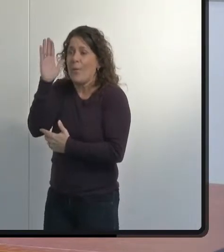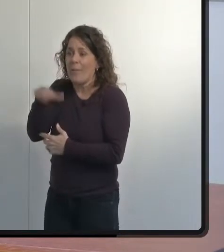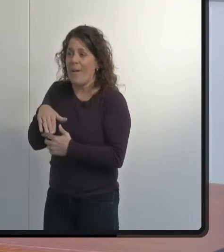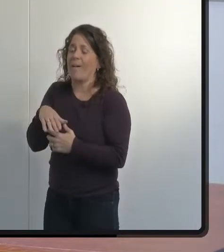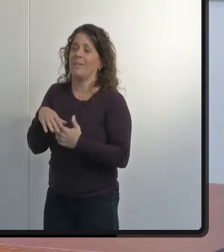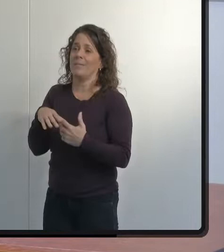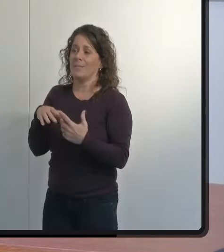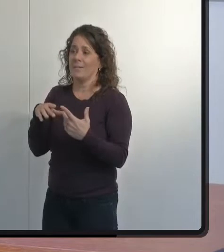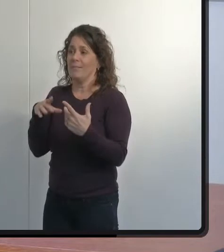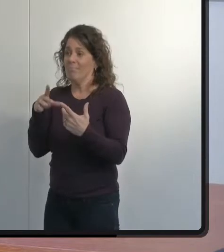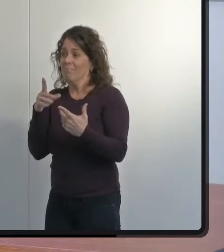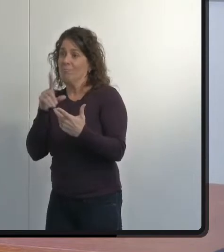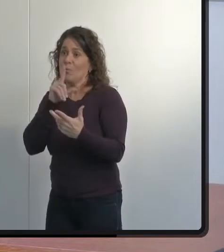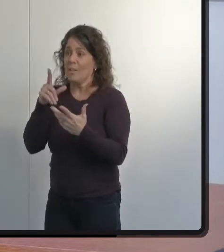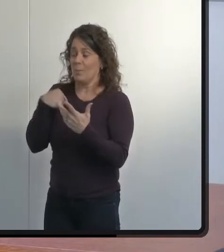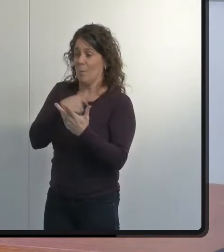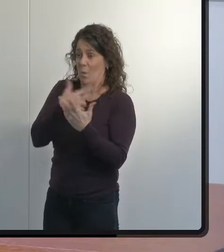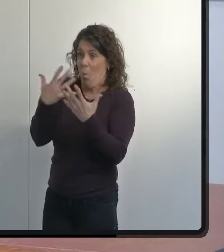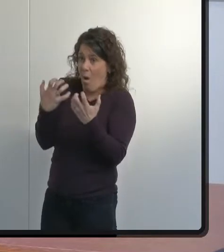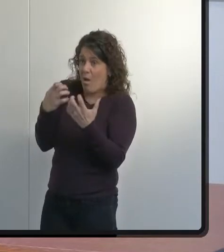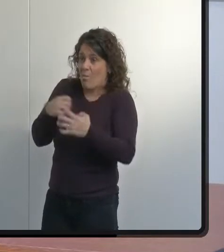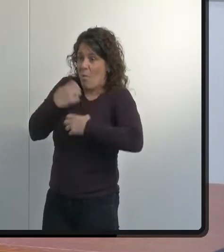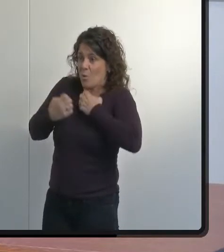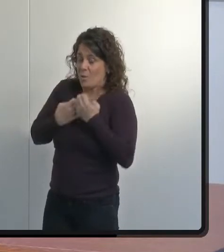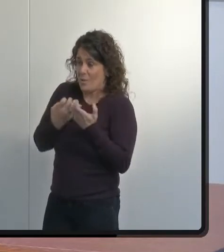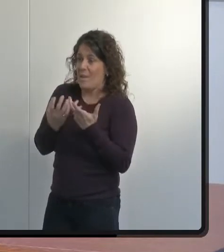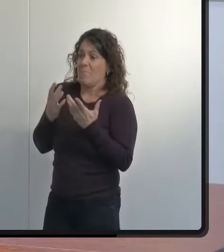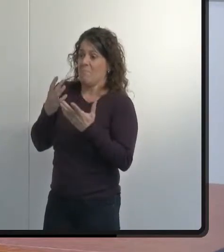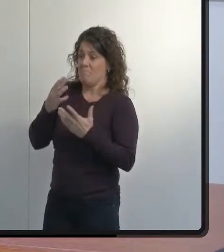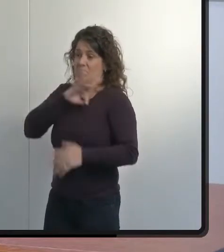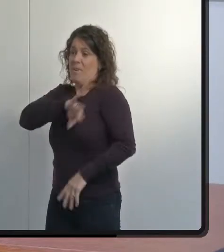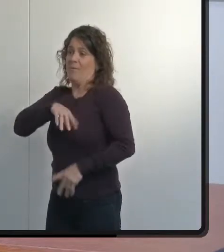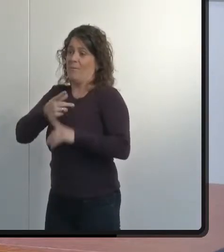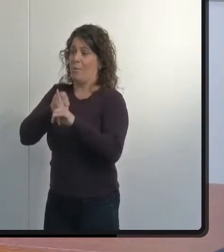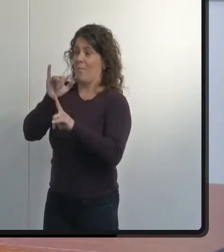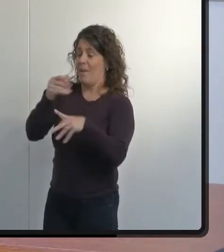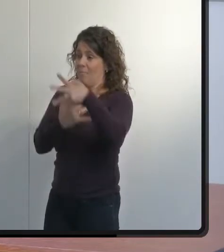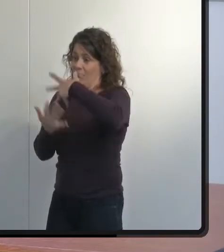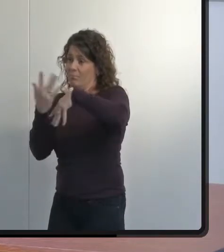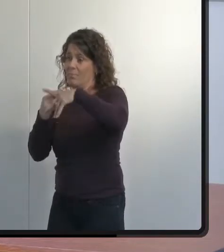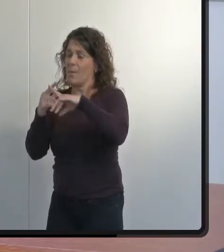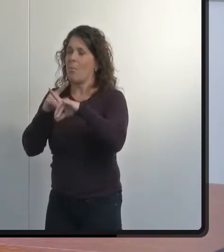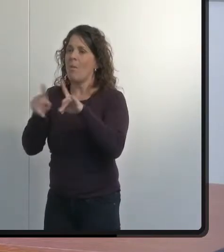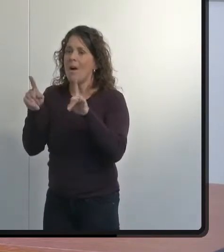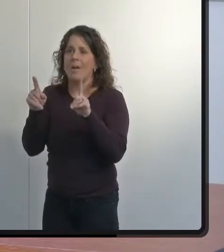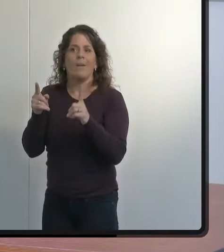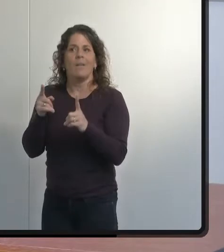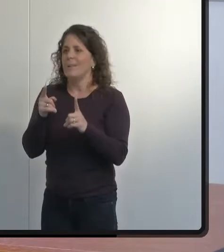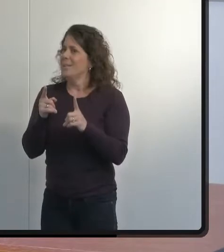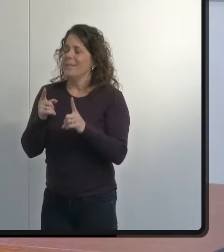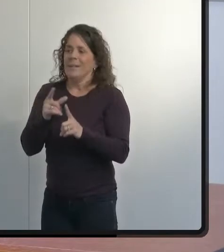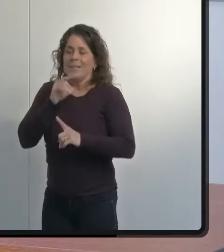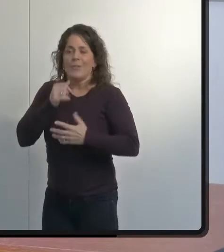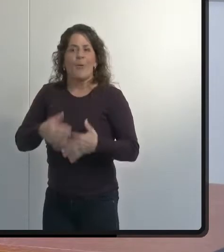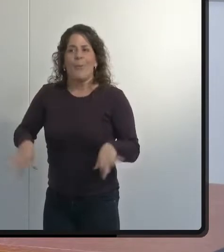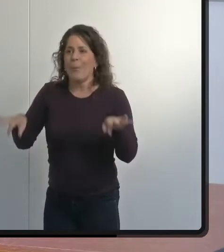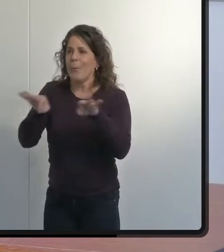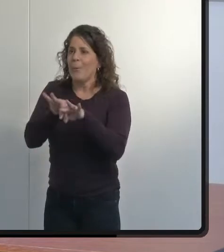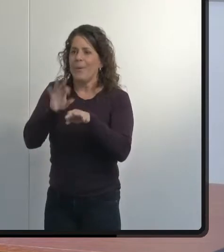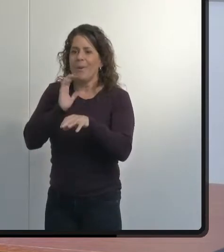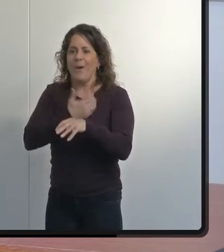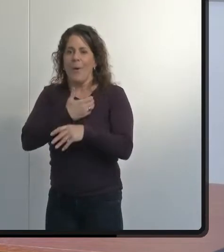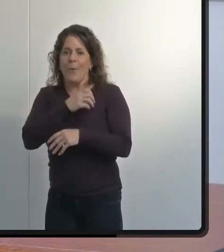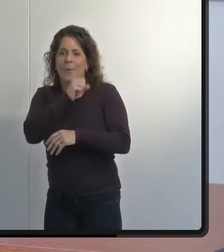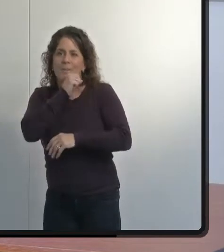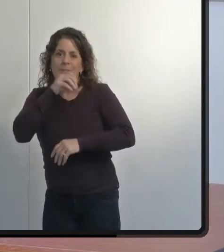these activities, these things are not worth an elderly neighbor, a coworker, or a